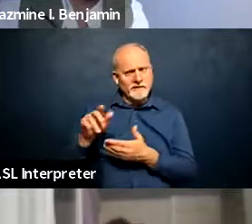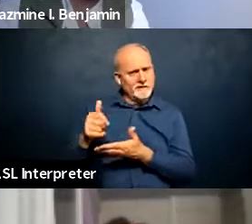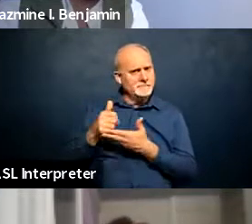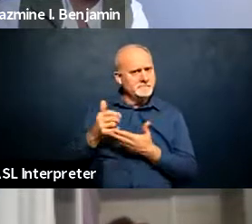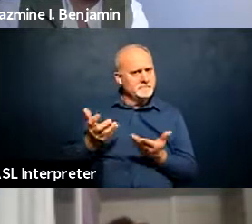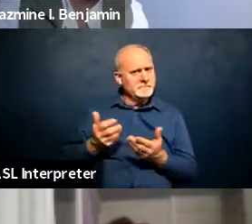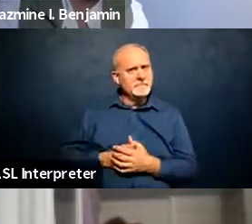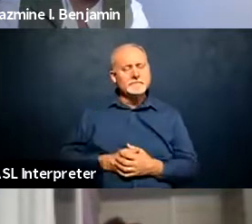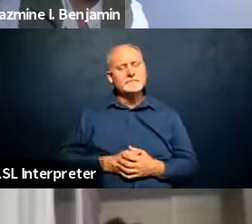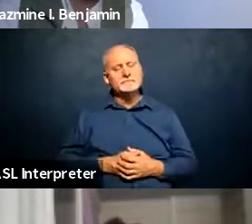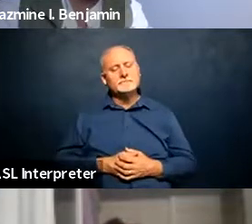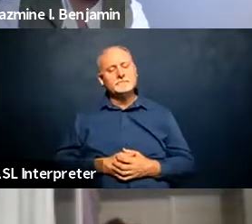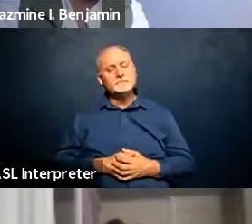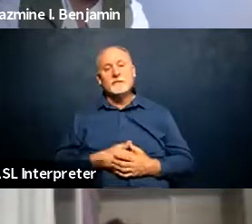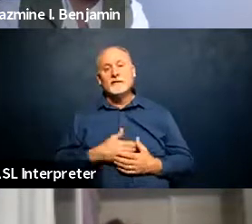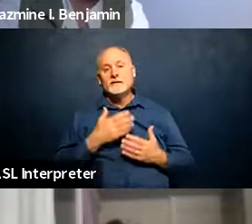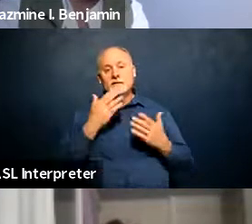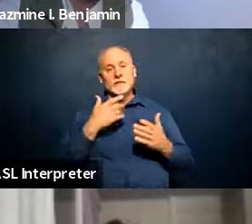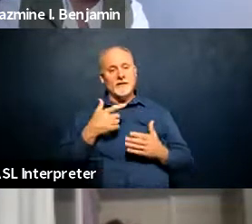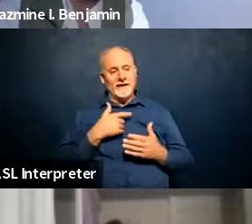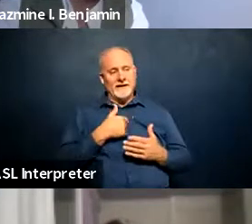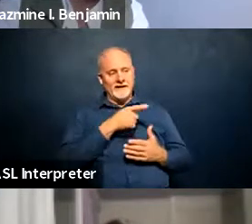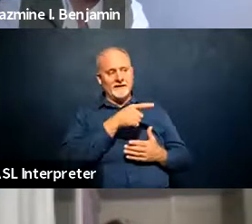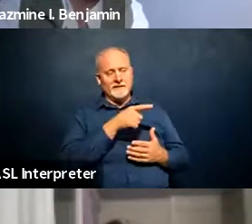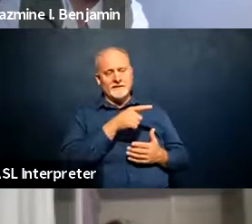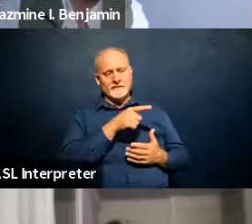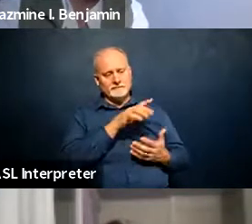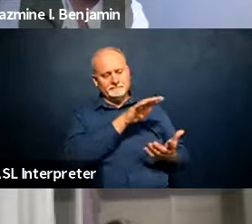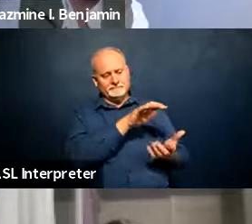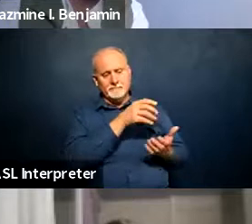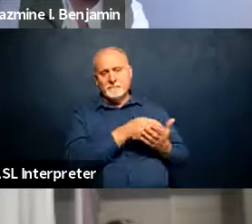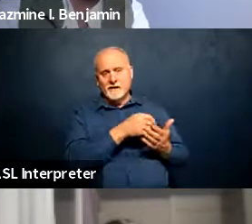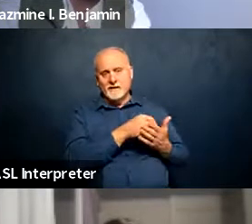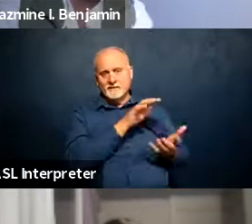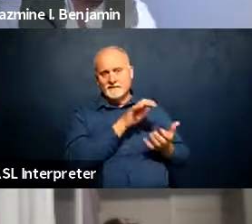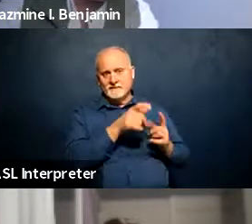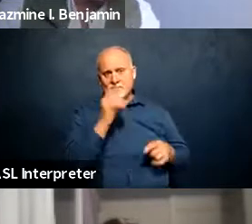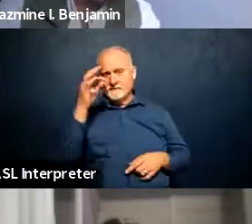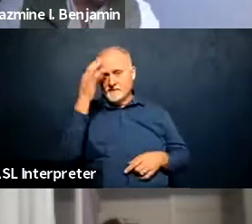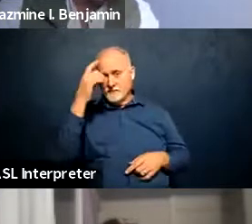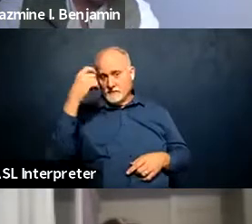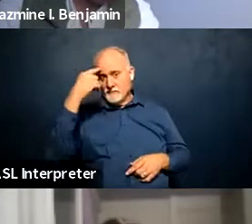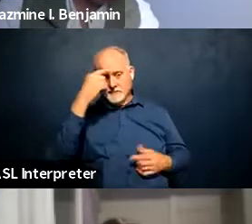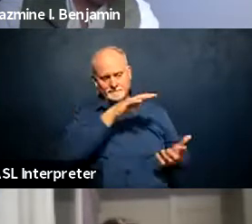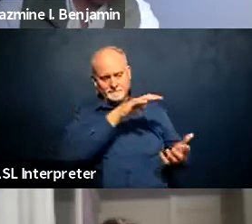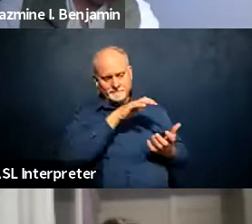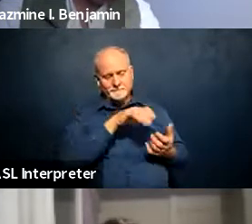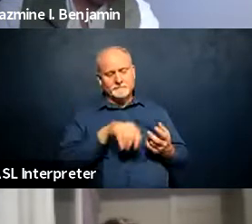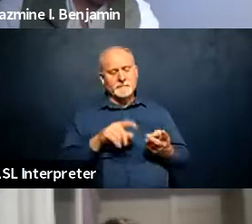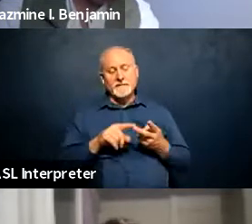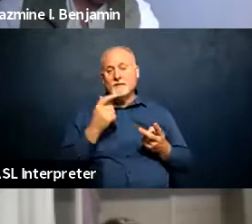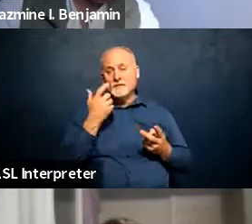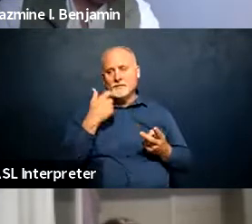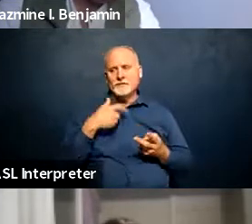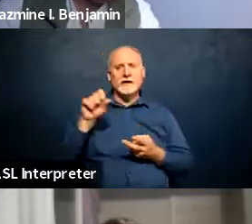So fortunately, we had an infusion in the fall semester of funds that came from the federal government and recently received